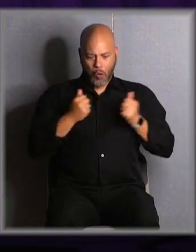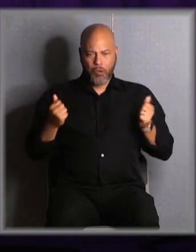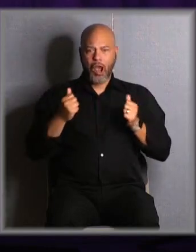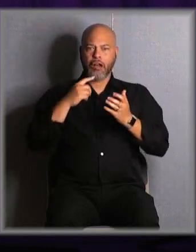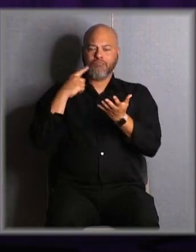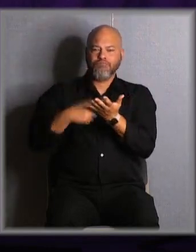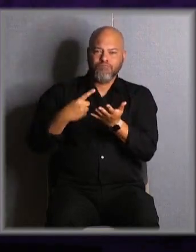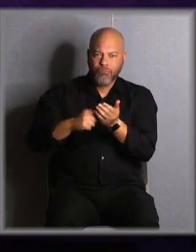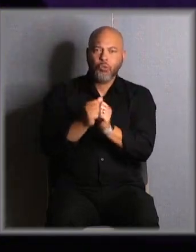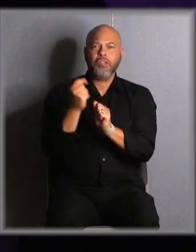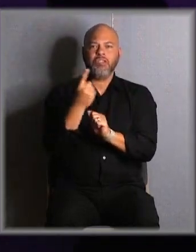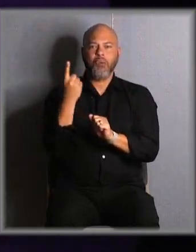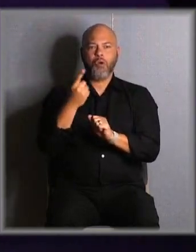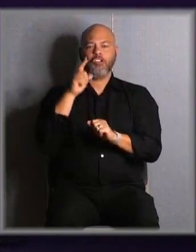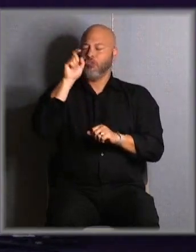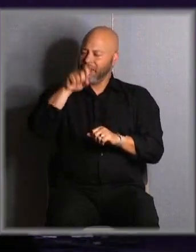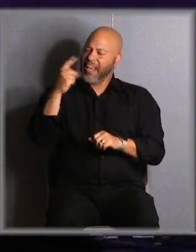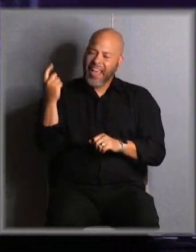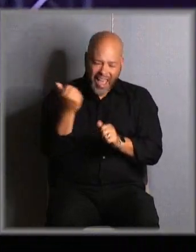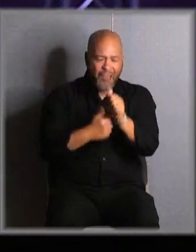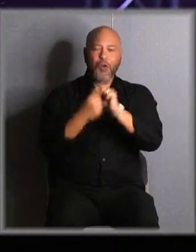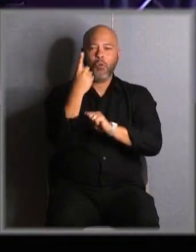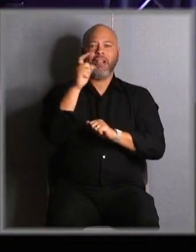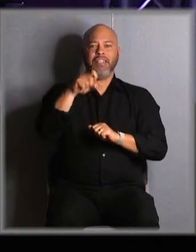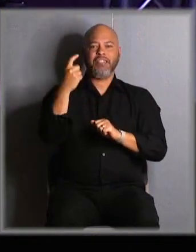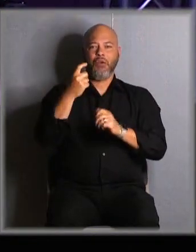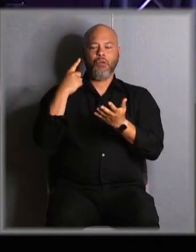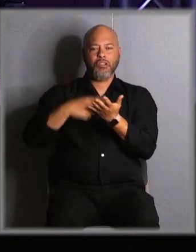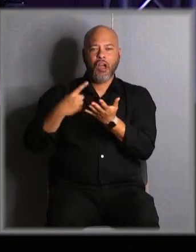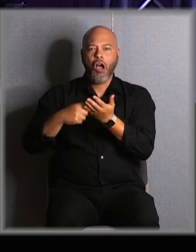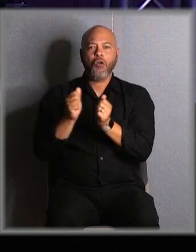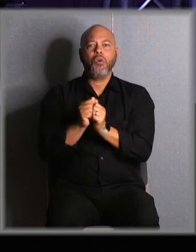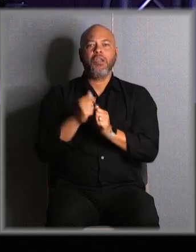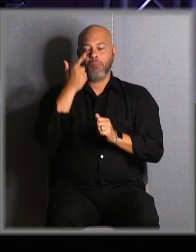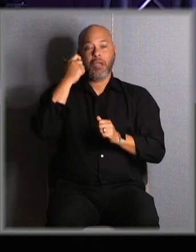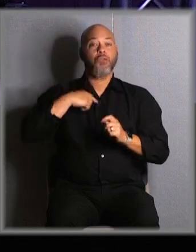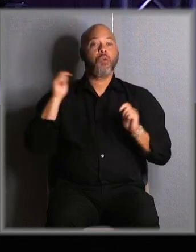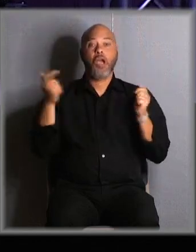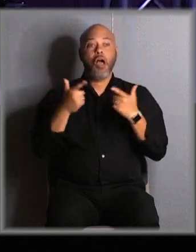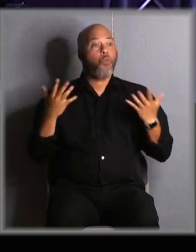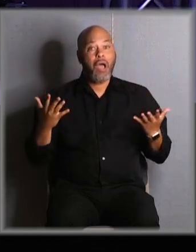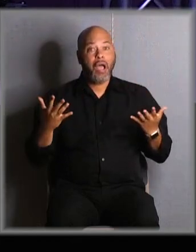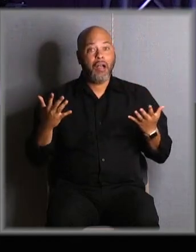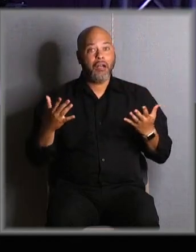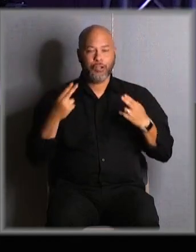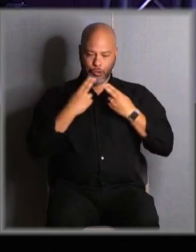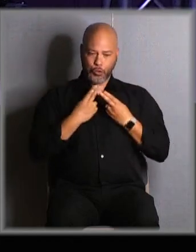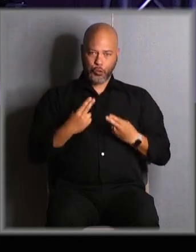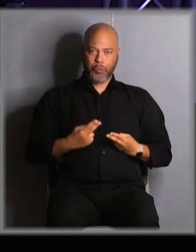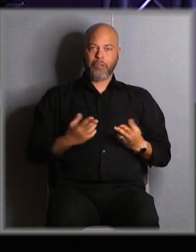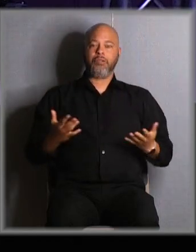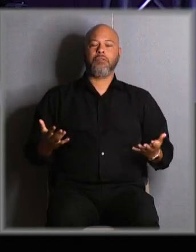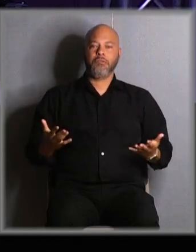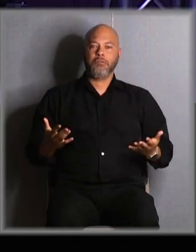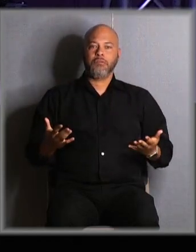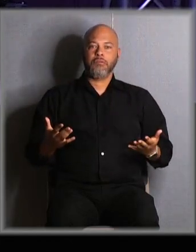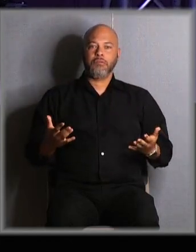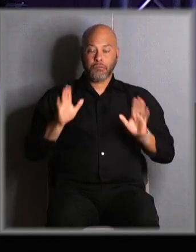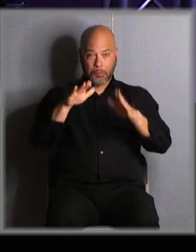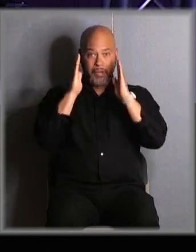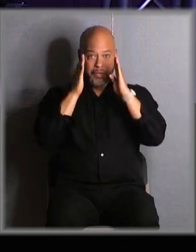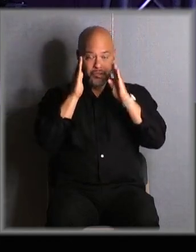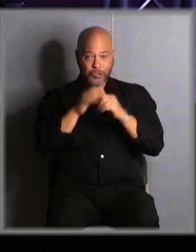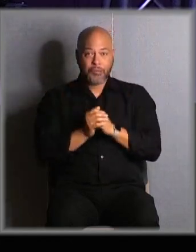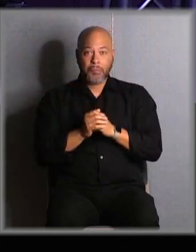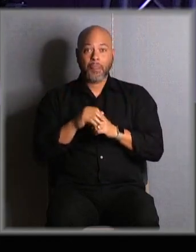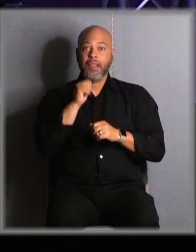needs somebody to talk to. Why? Because we are all human. Watch this.